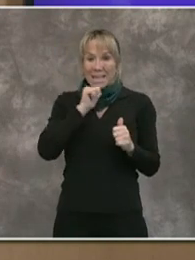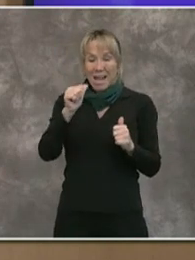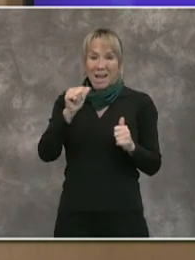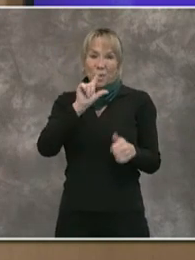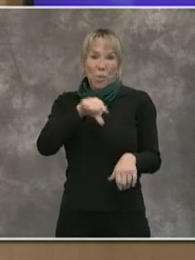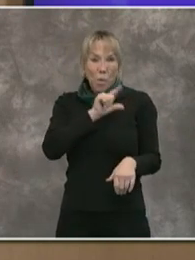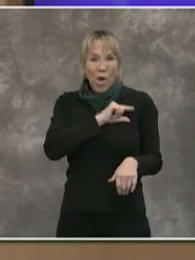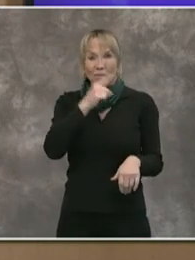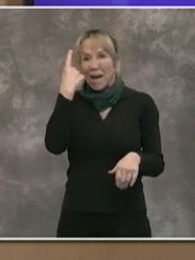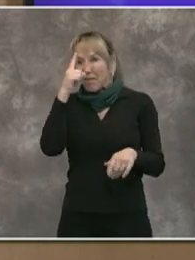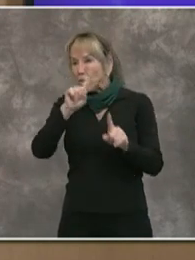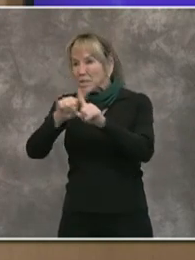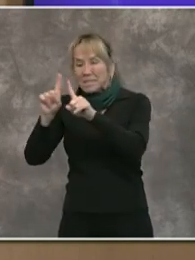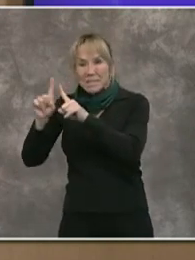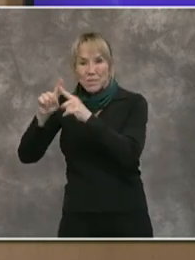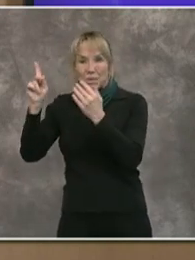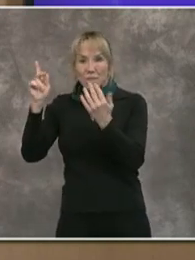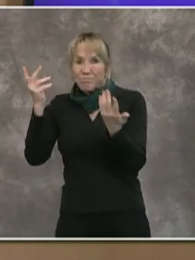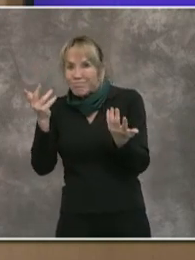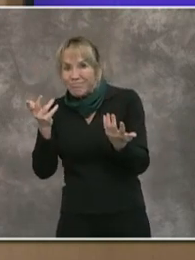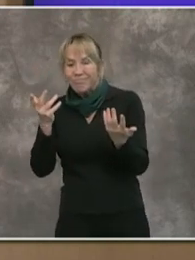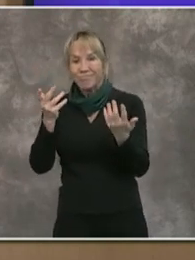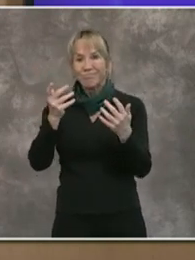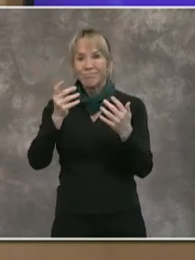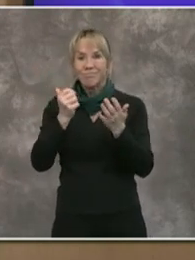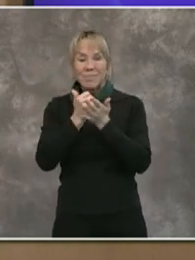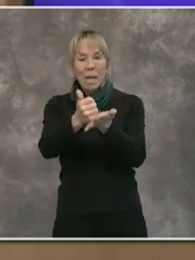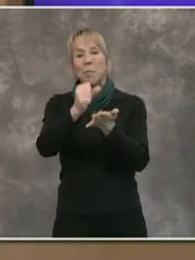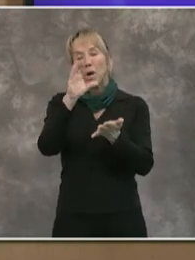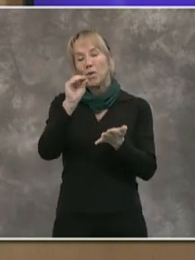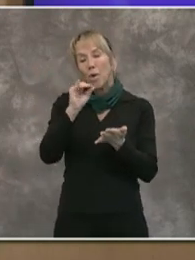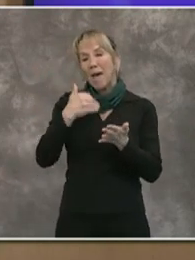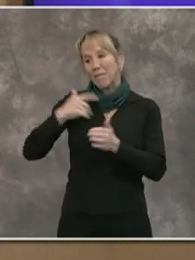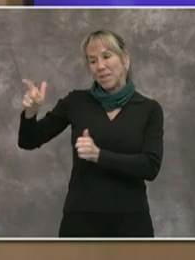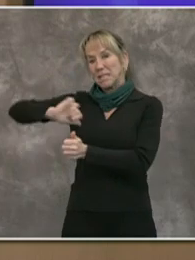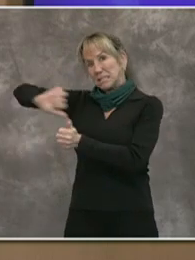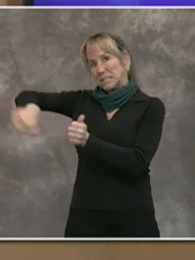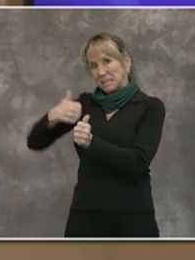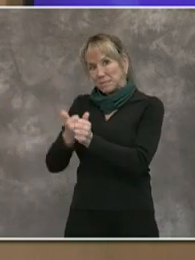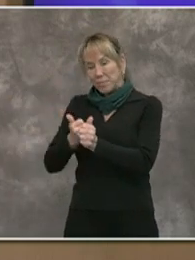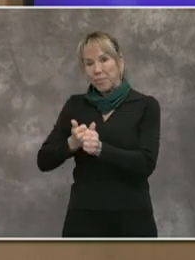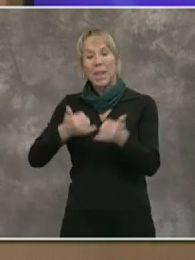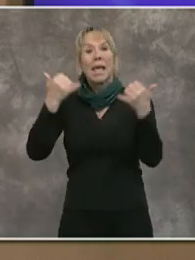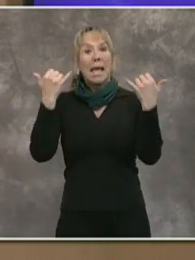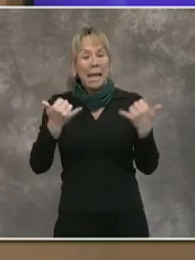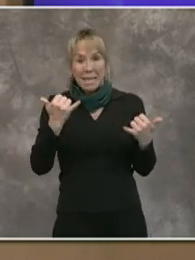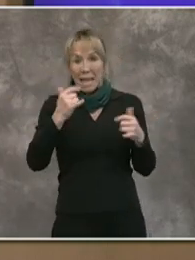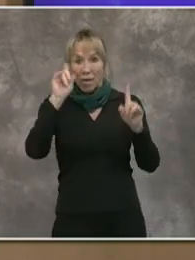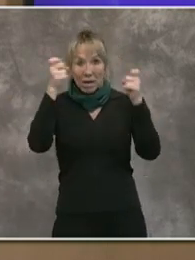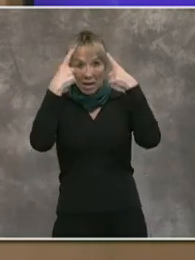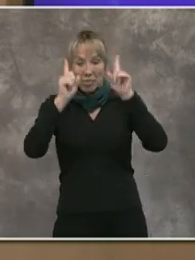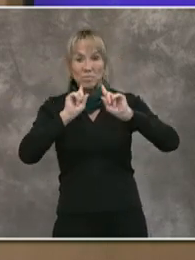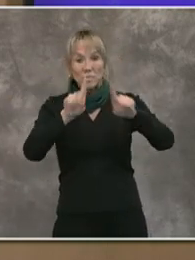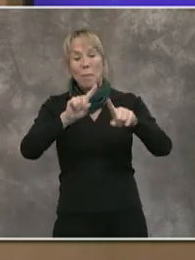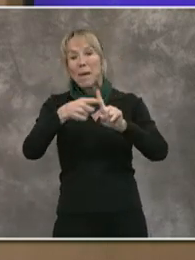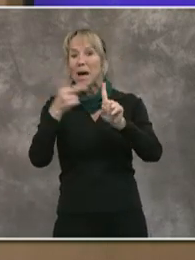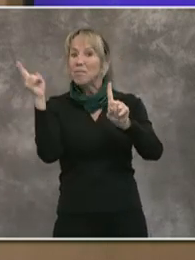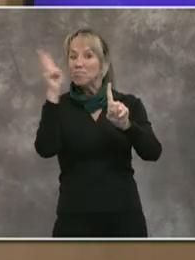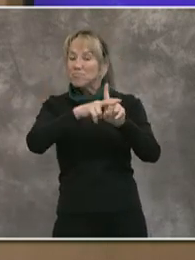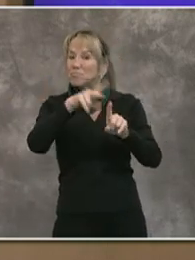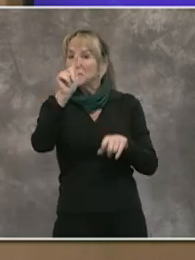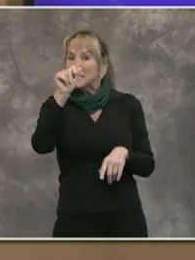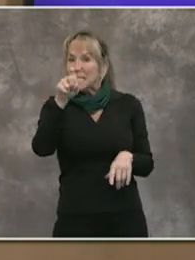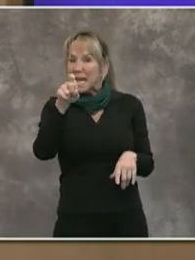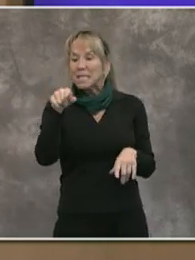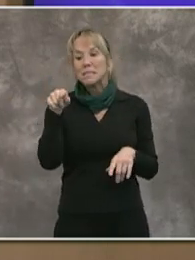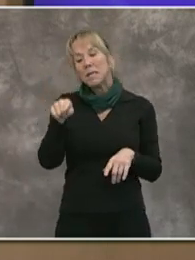communities. So that program is available. There's a relief and extension for filing tax returns for businesses. The governor issued an order to offer small